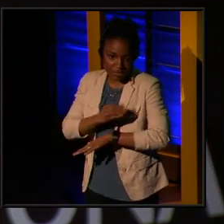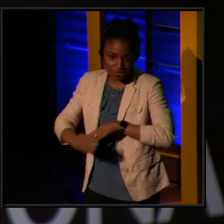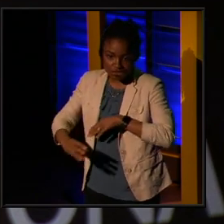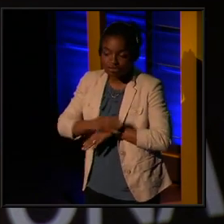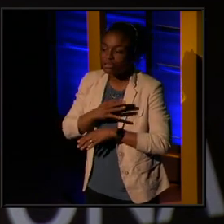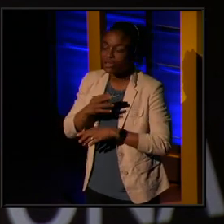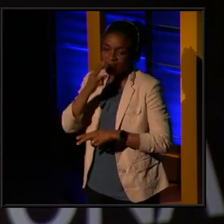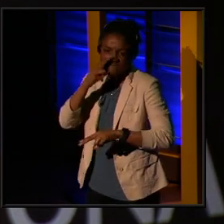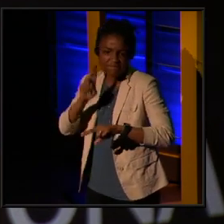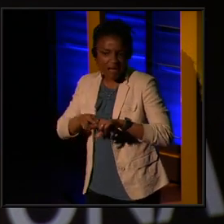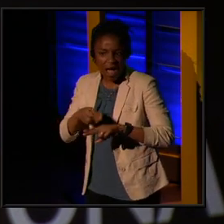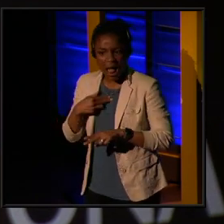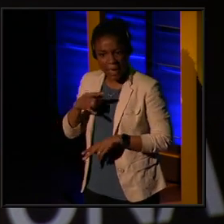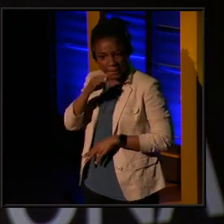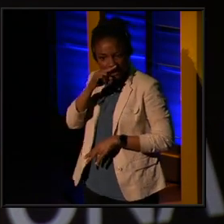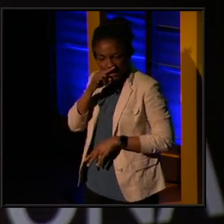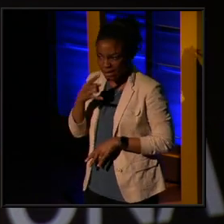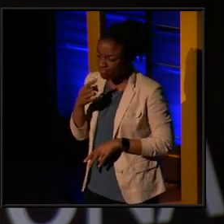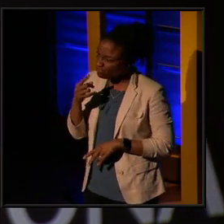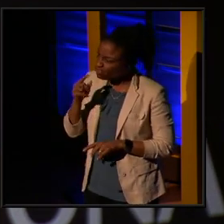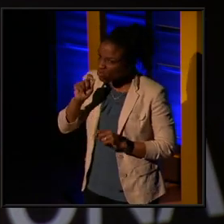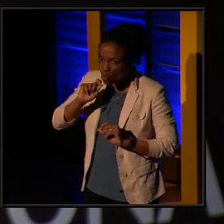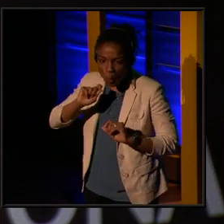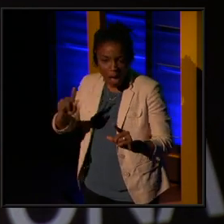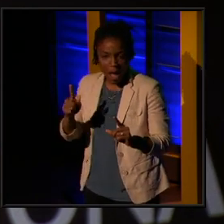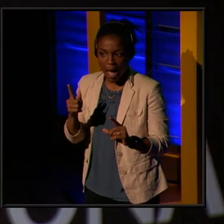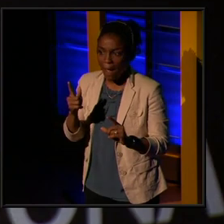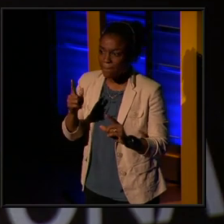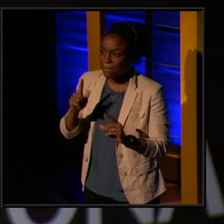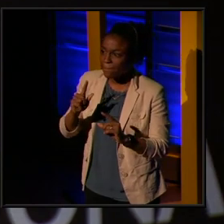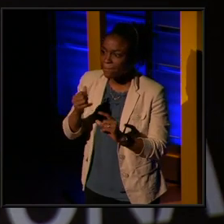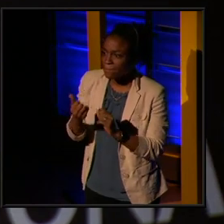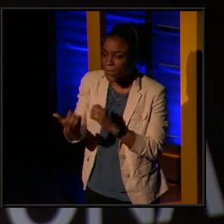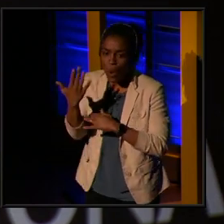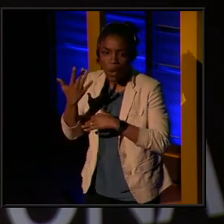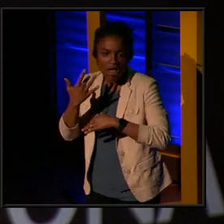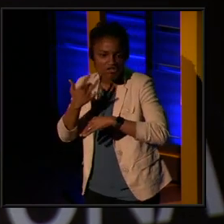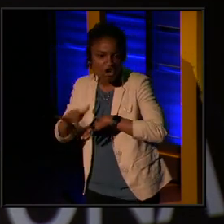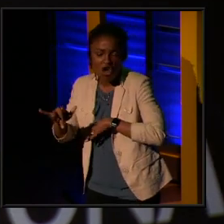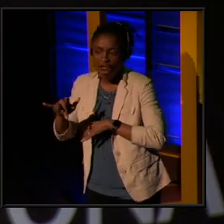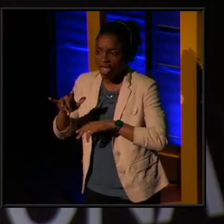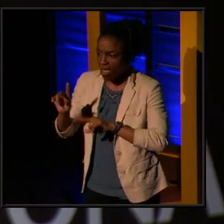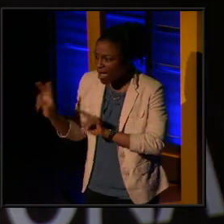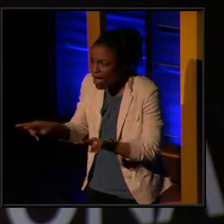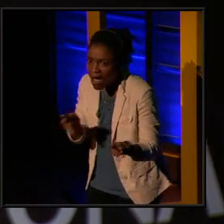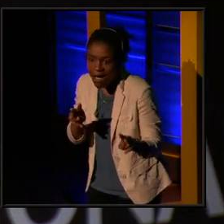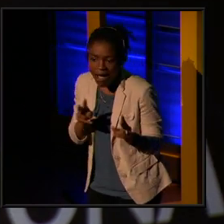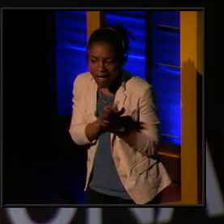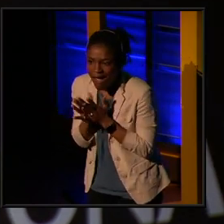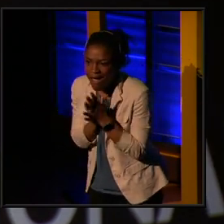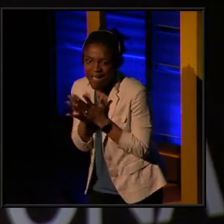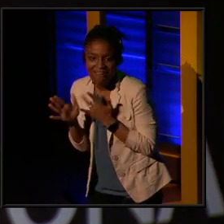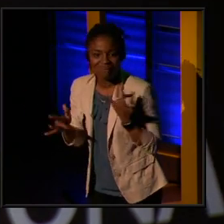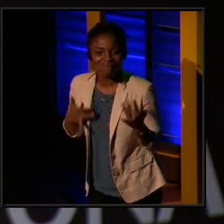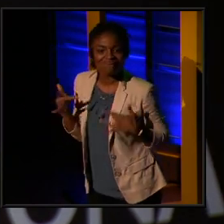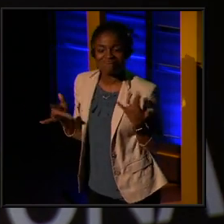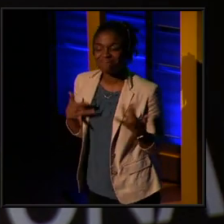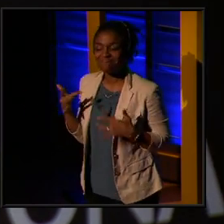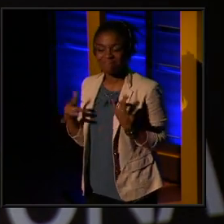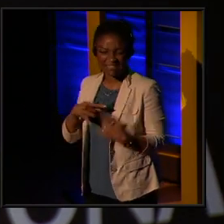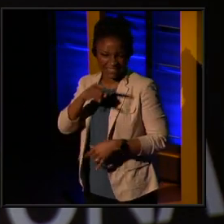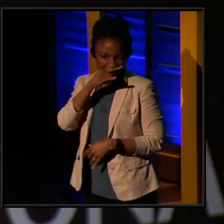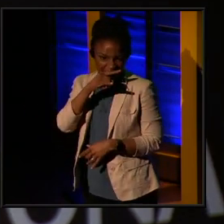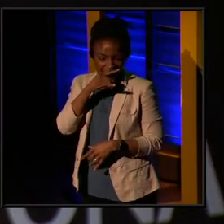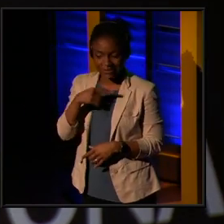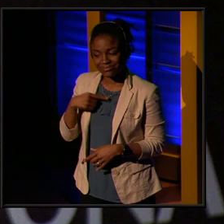the morning, run to the beach, and go snorkeling and see what was going on. Or at low tide, check out all the little rock pools. And it was an idyllic kind